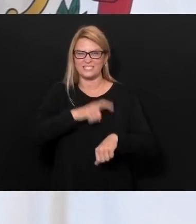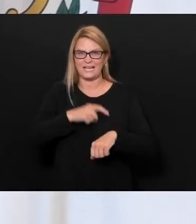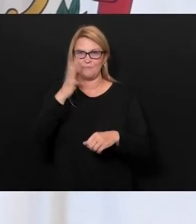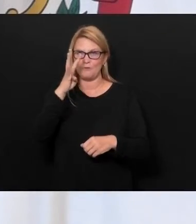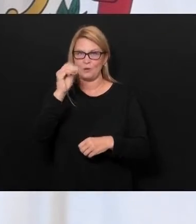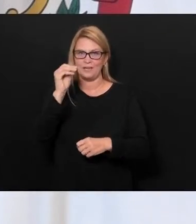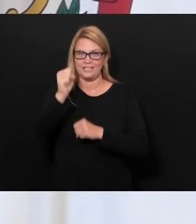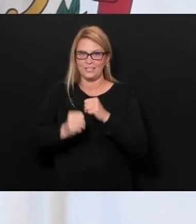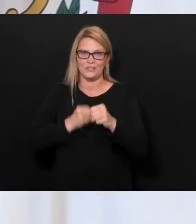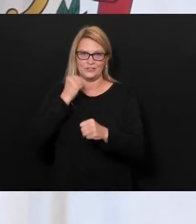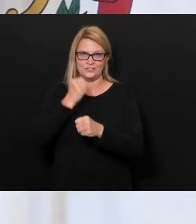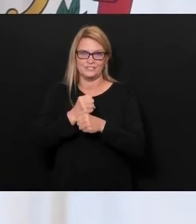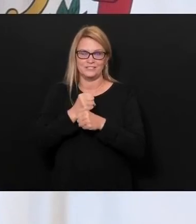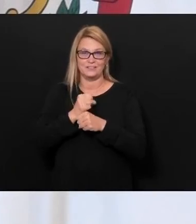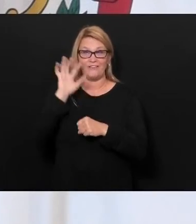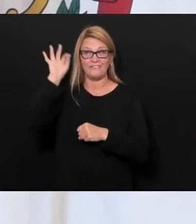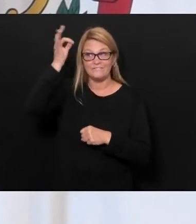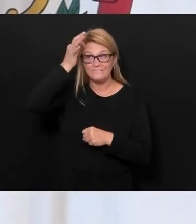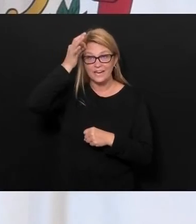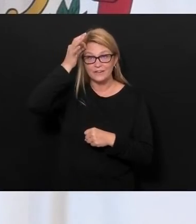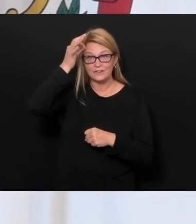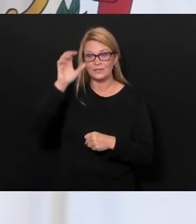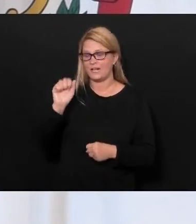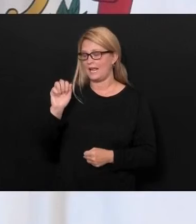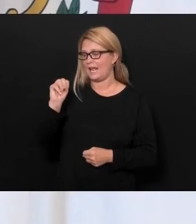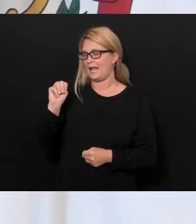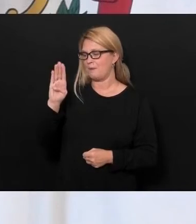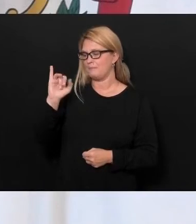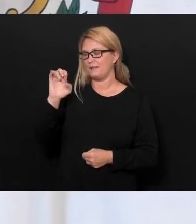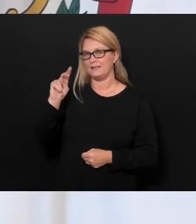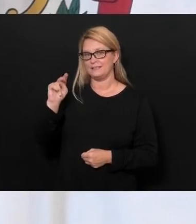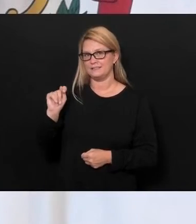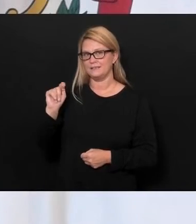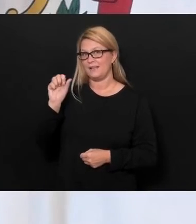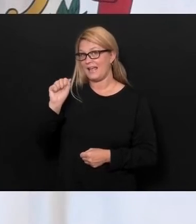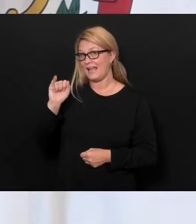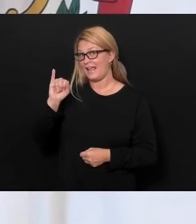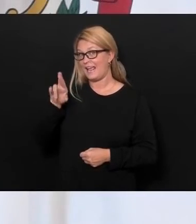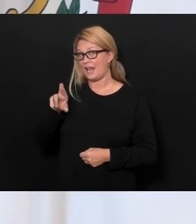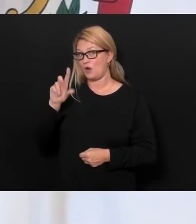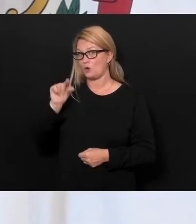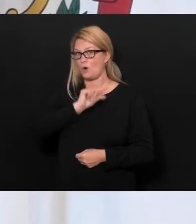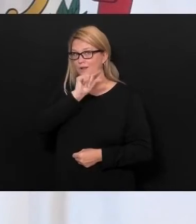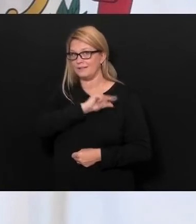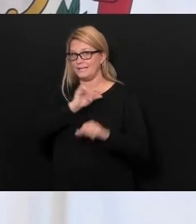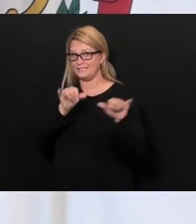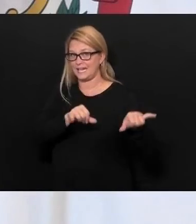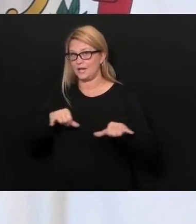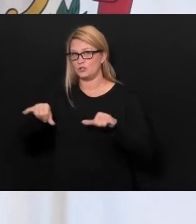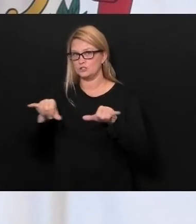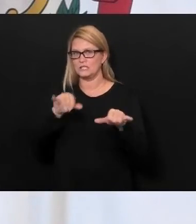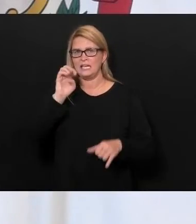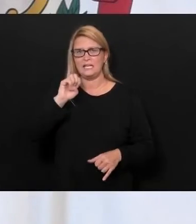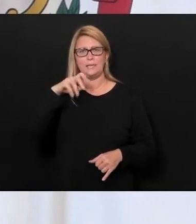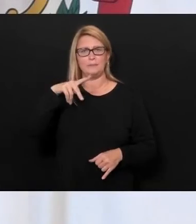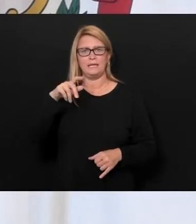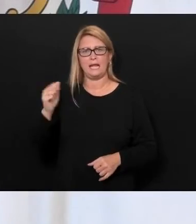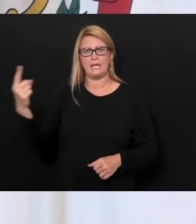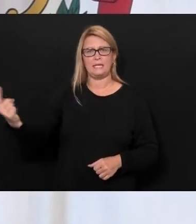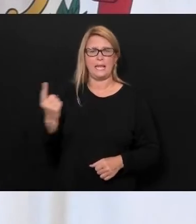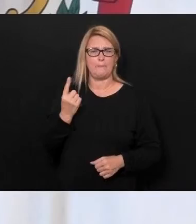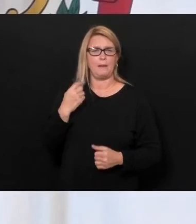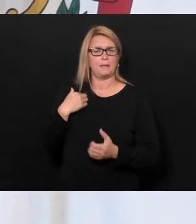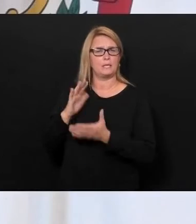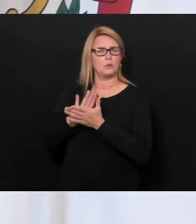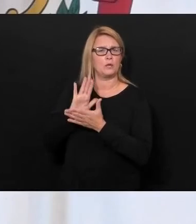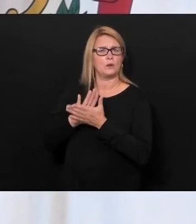years on the federal ambient air quality standards. EPA came, congratulated us over and over and over.